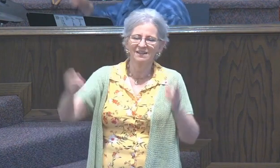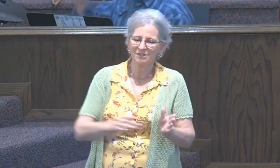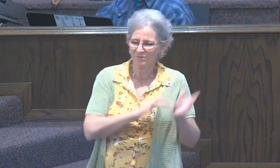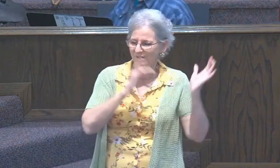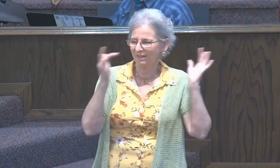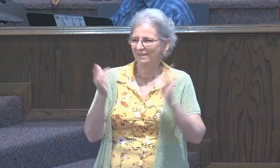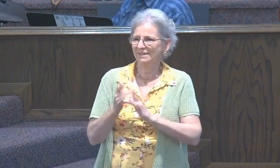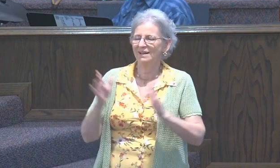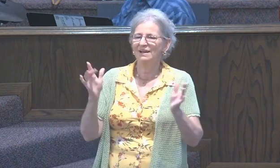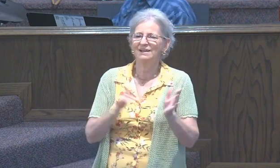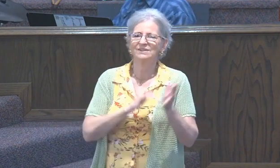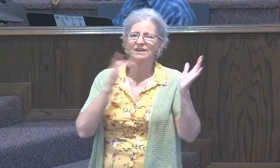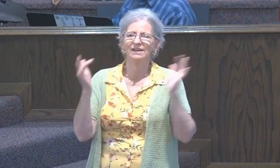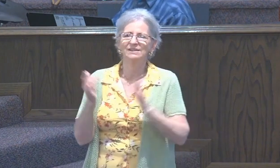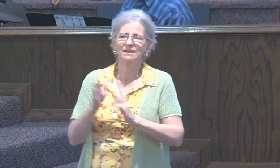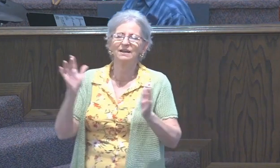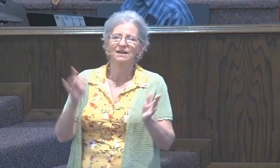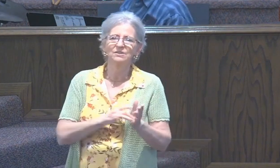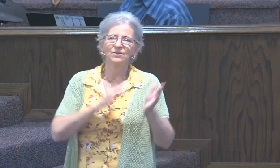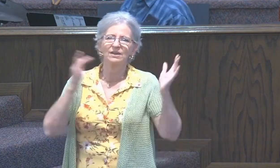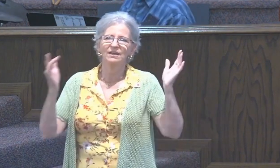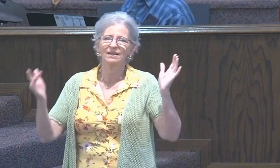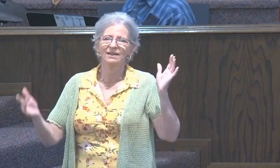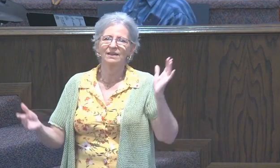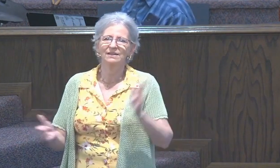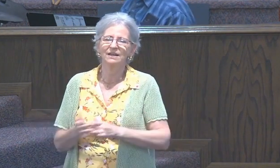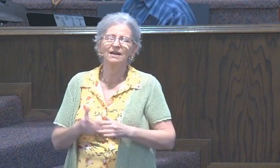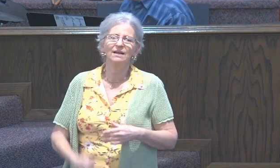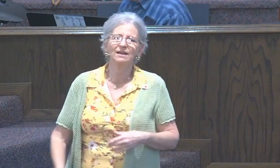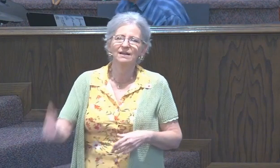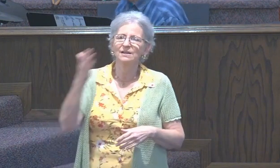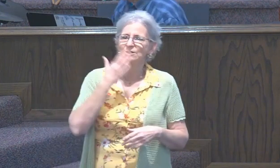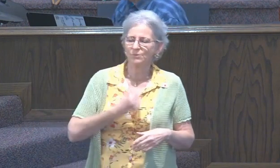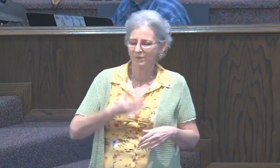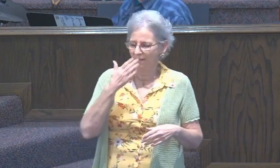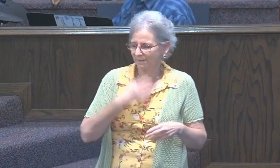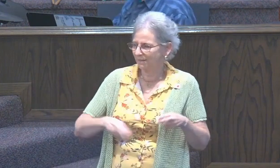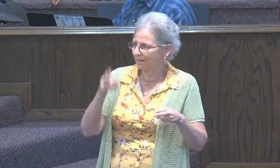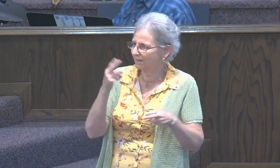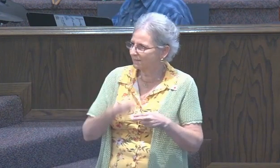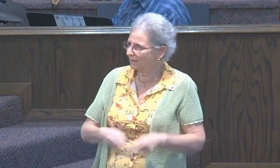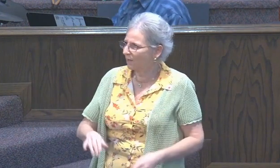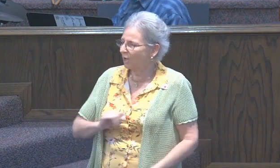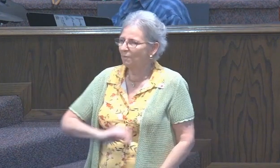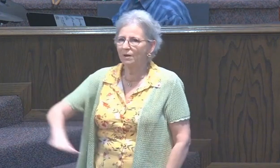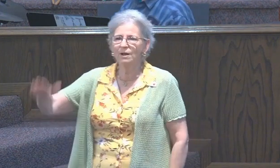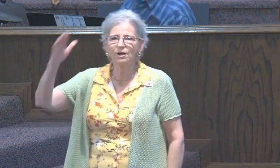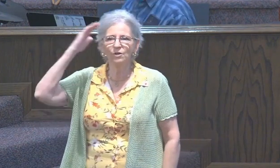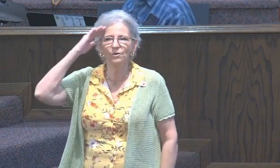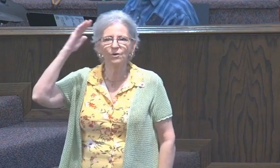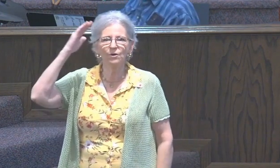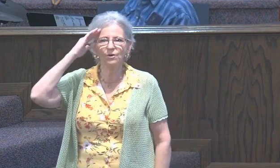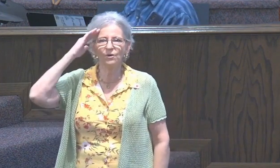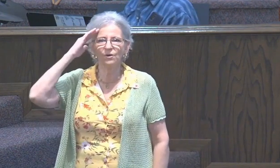high. Jesus, Jesus, Jesus, sweetest name